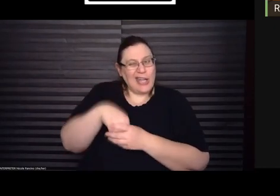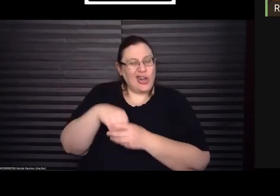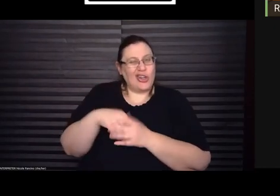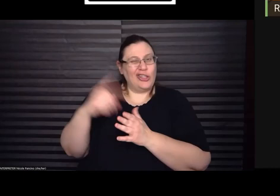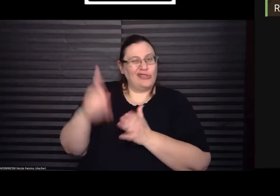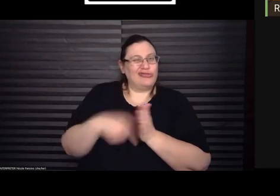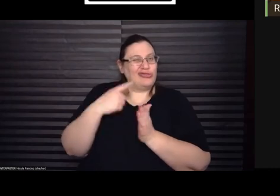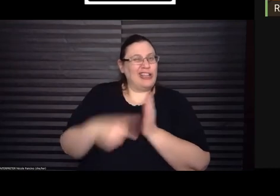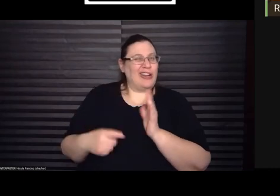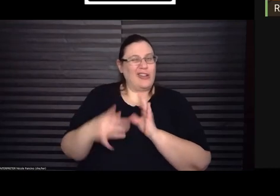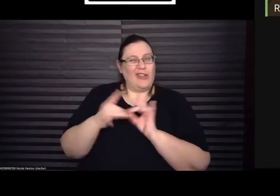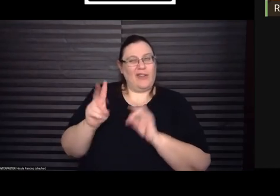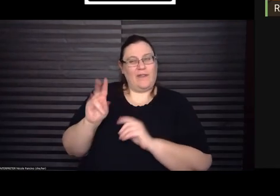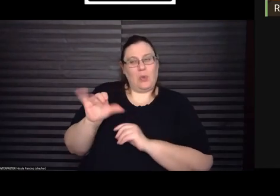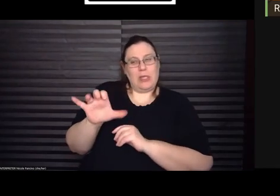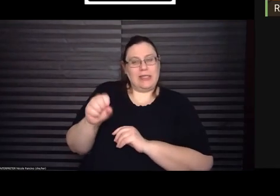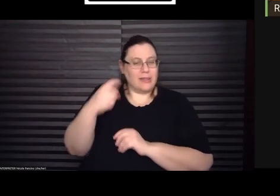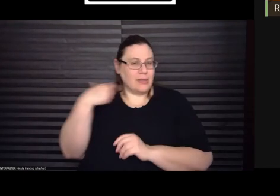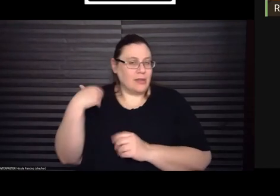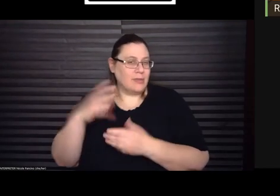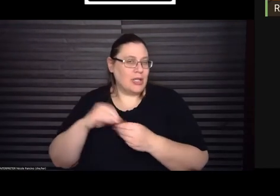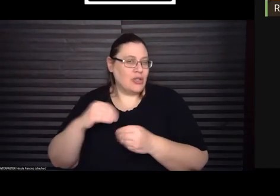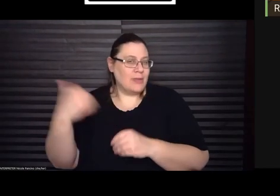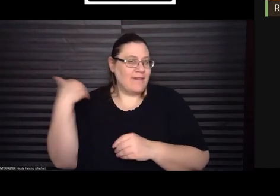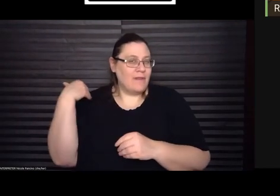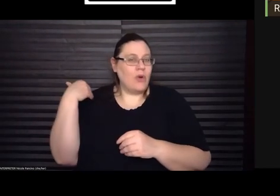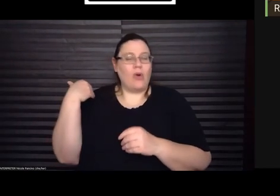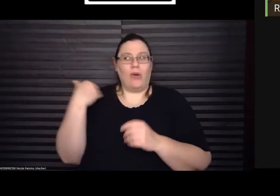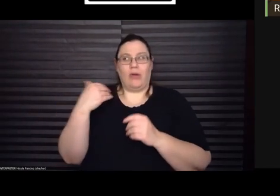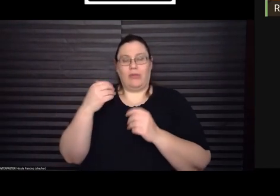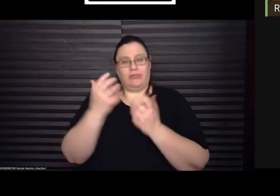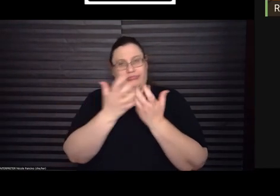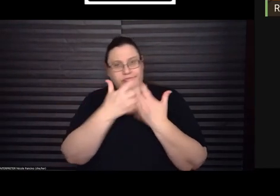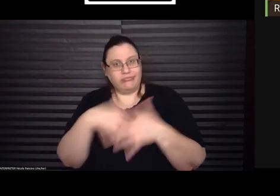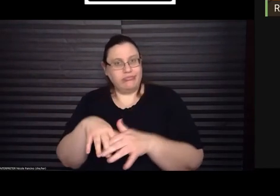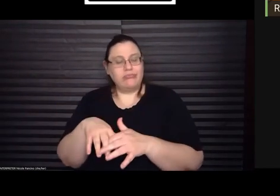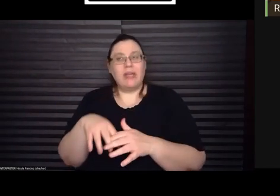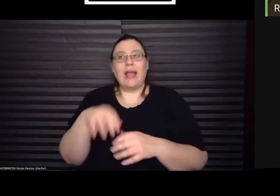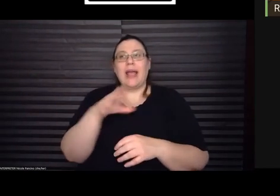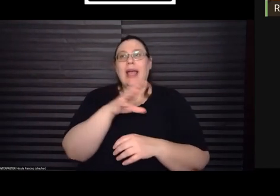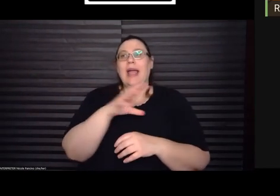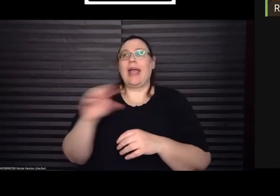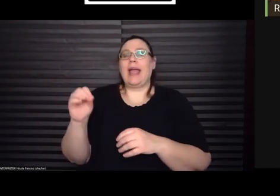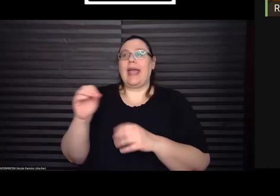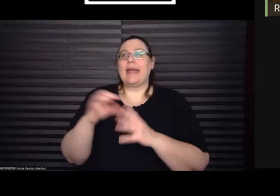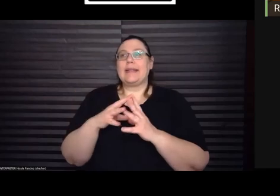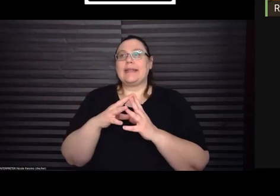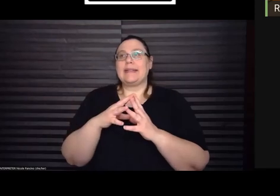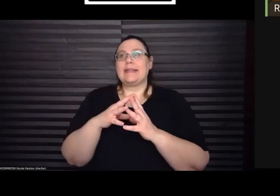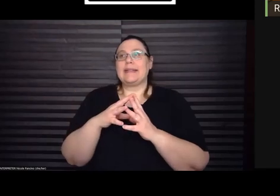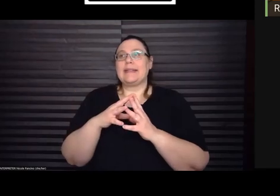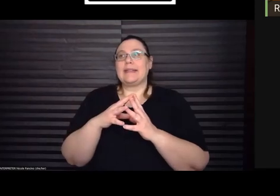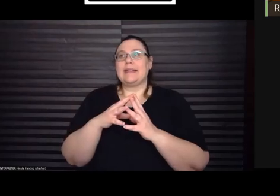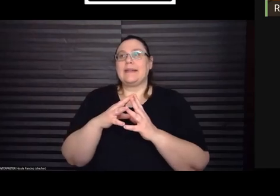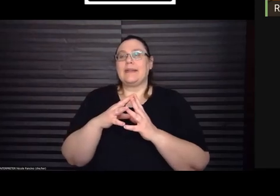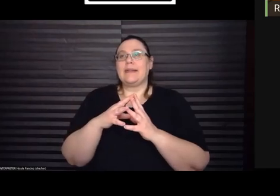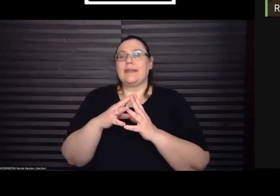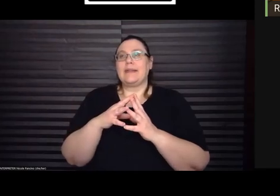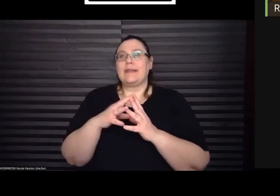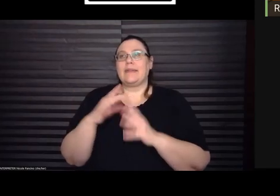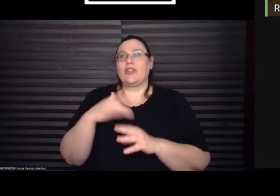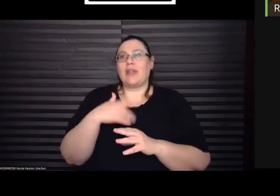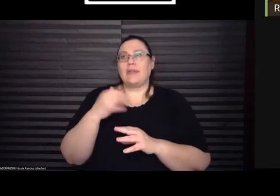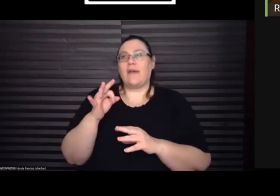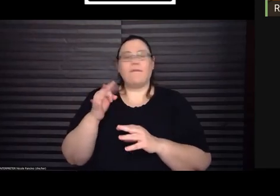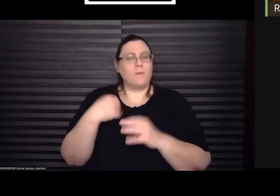internal critical voices, you know, that I was talking about before, those, you know, are kind of coming into play. And there's a sense